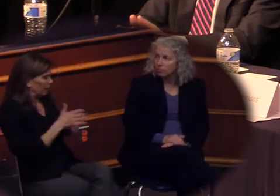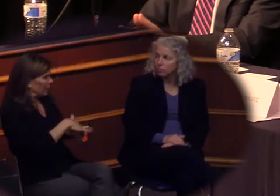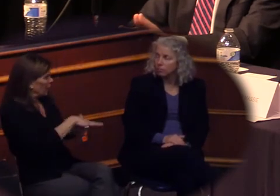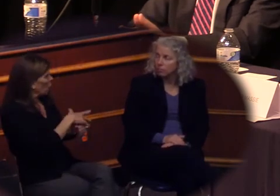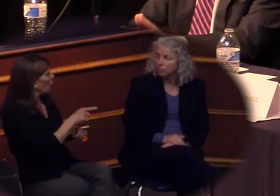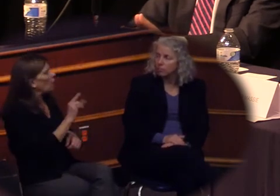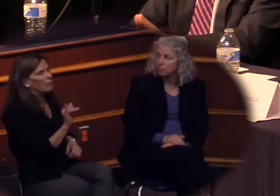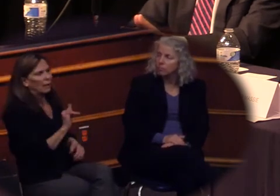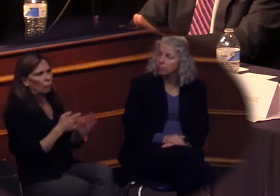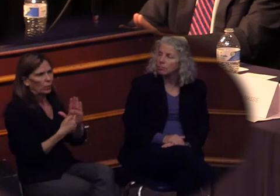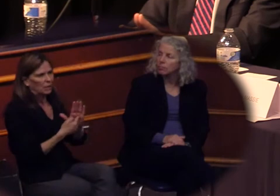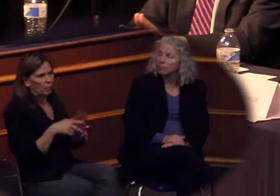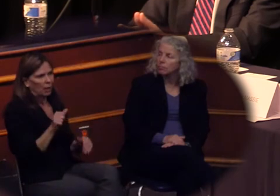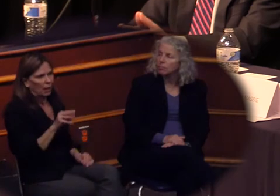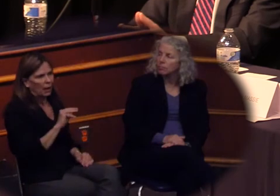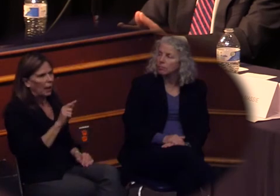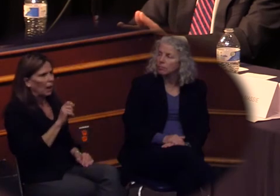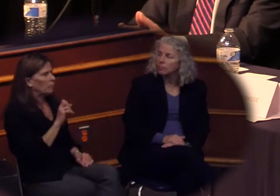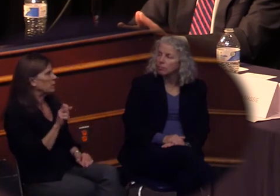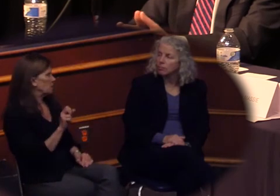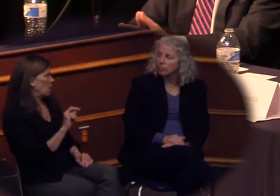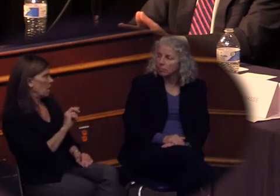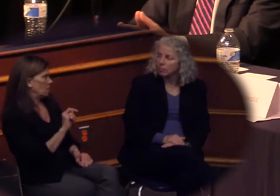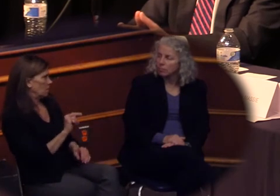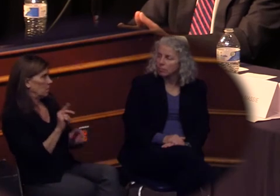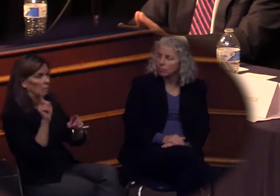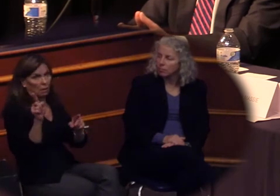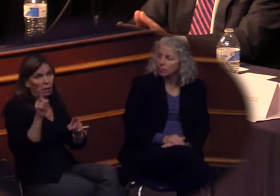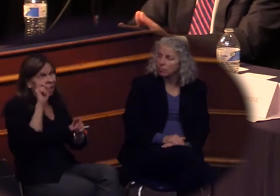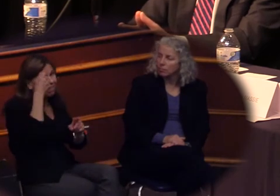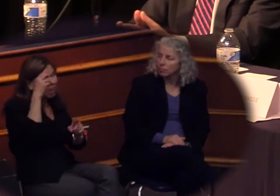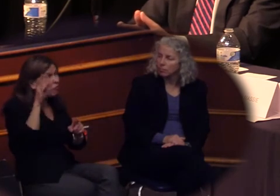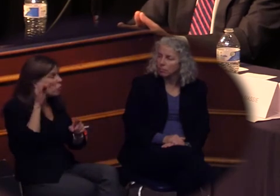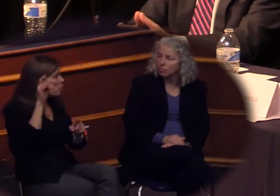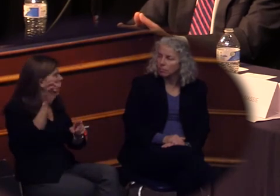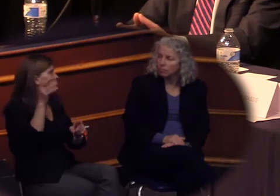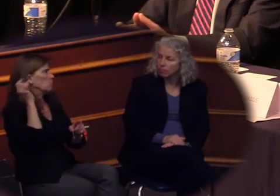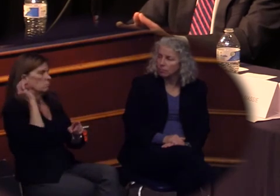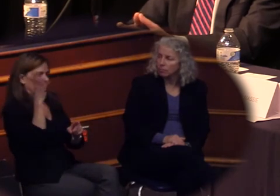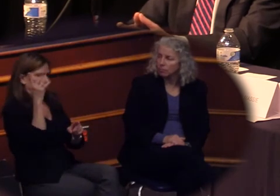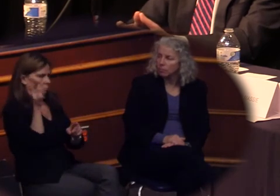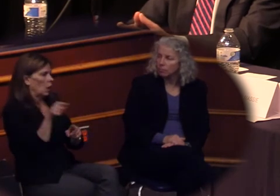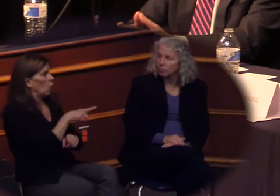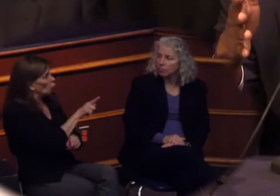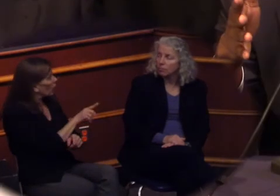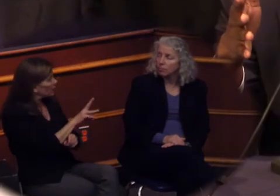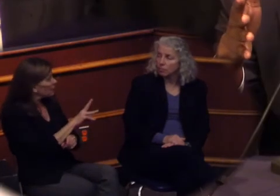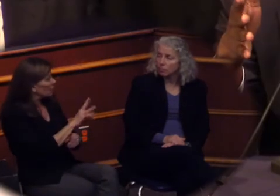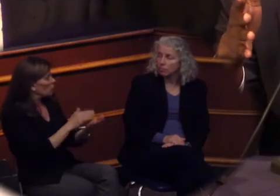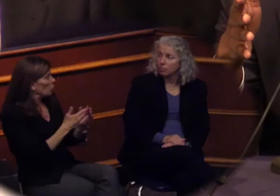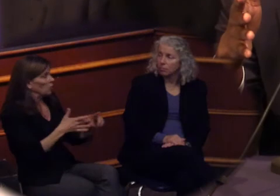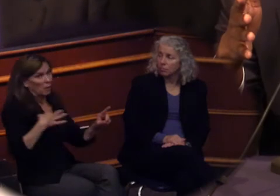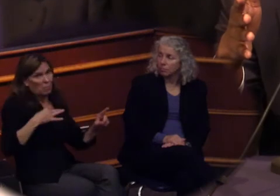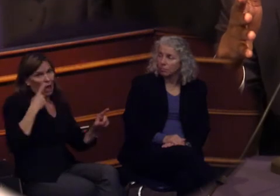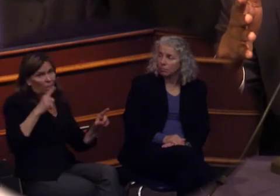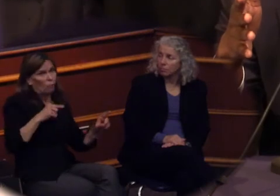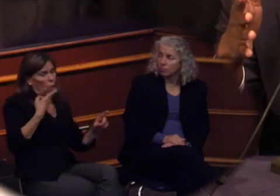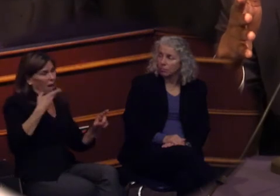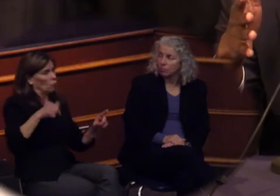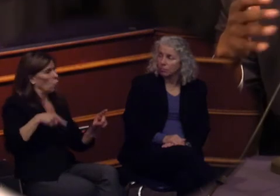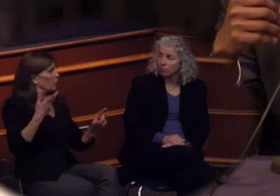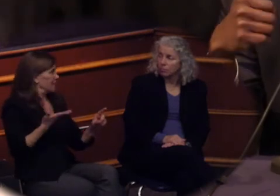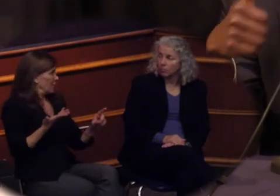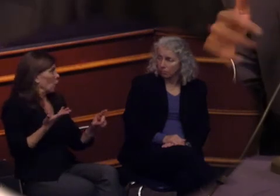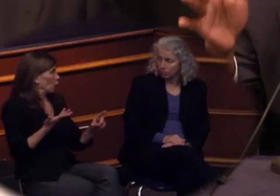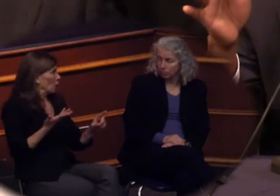Amazon came along, we should not do what Governor Baker did. Twenty-six communities applied for Amazon's second headquarters in the state of